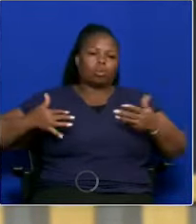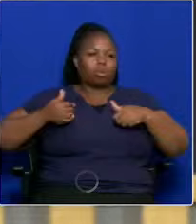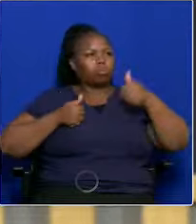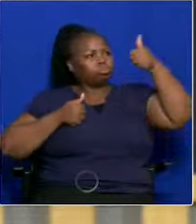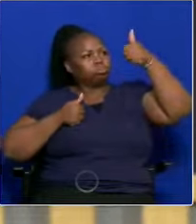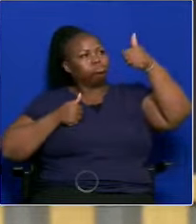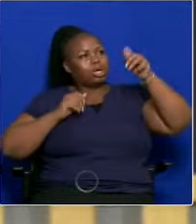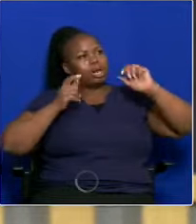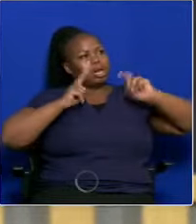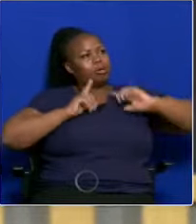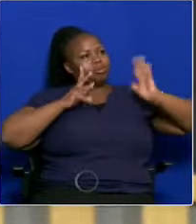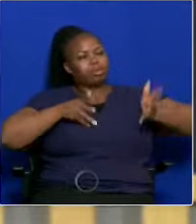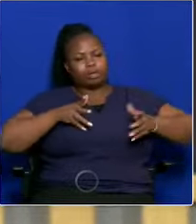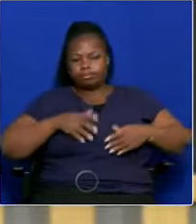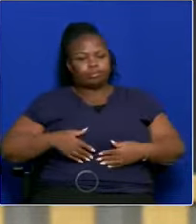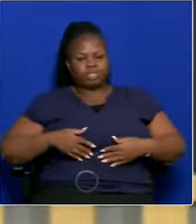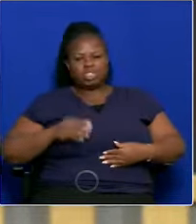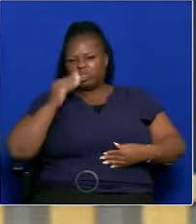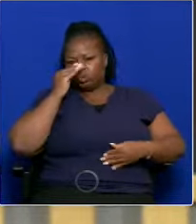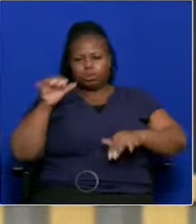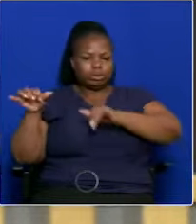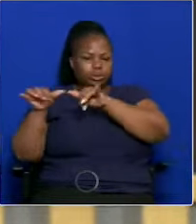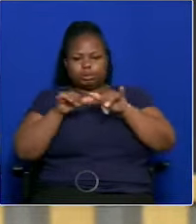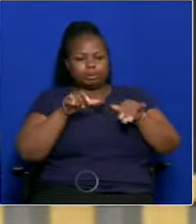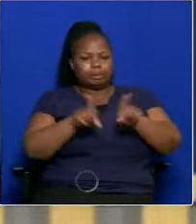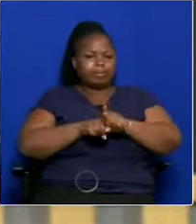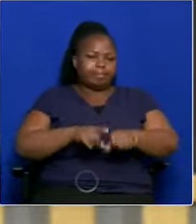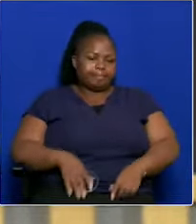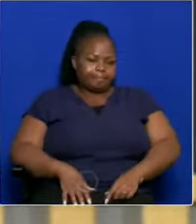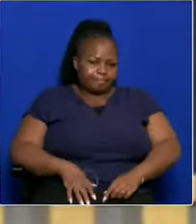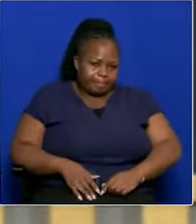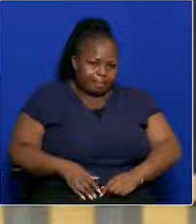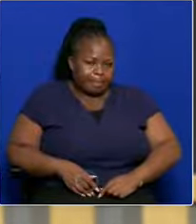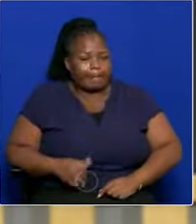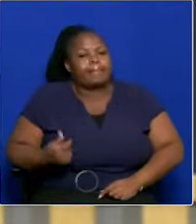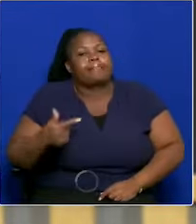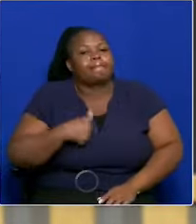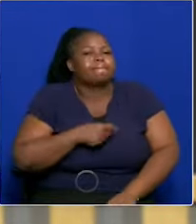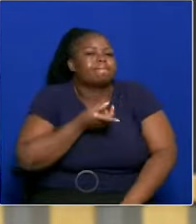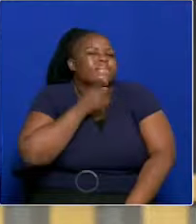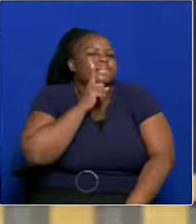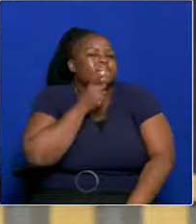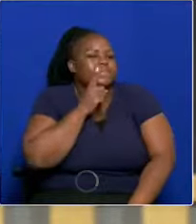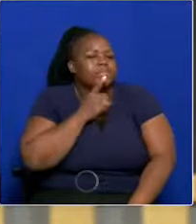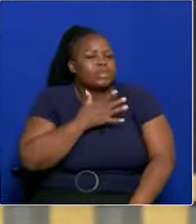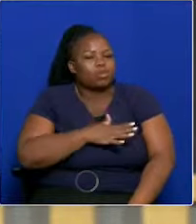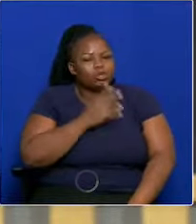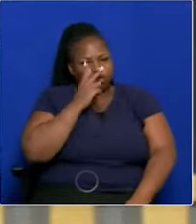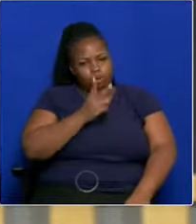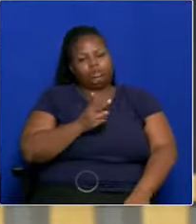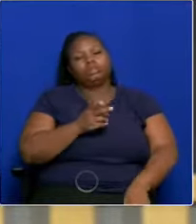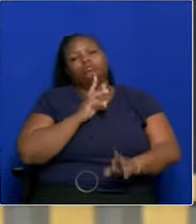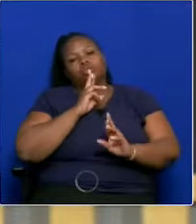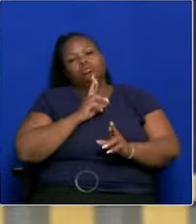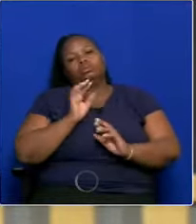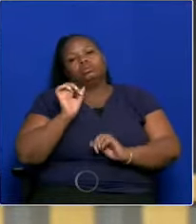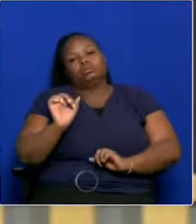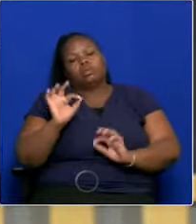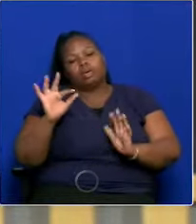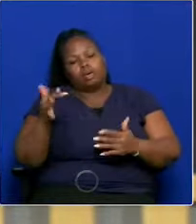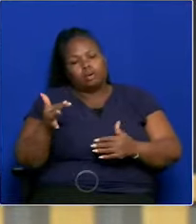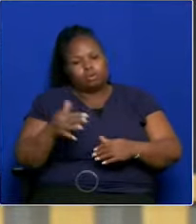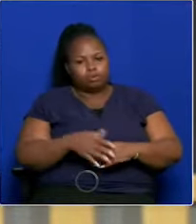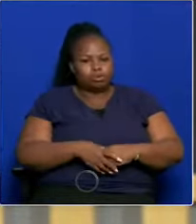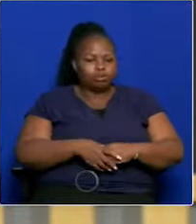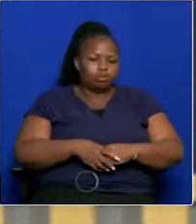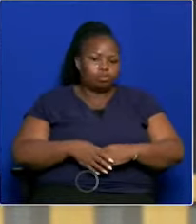news. Well, what I was doing was testing your immediate response to Ms. Bowe, that